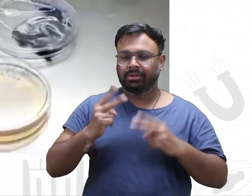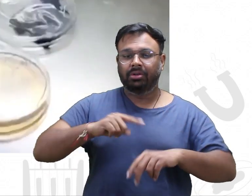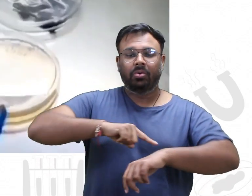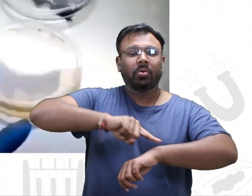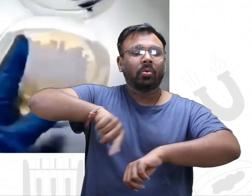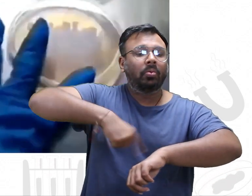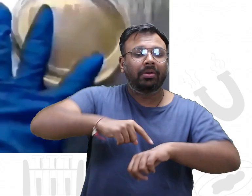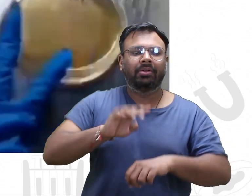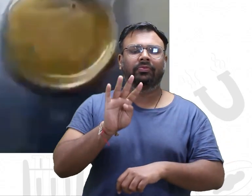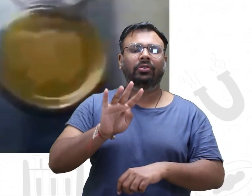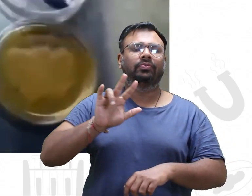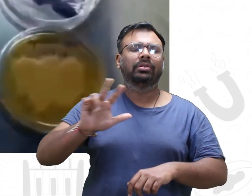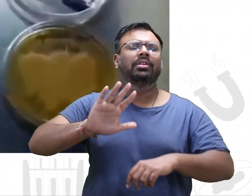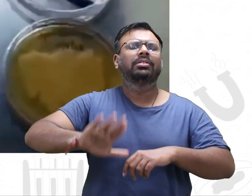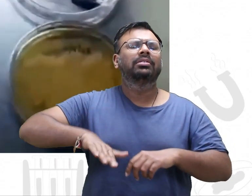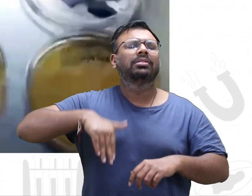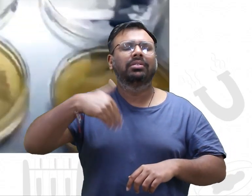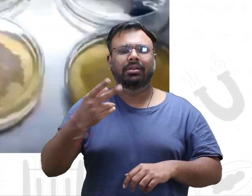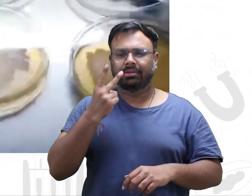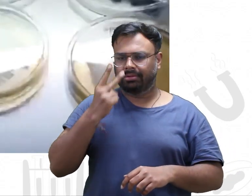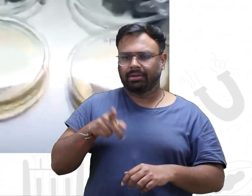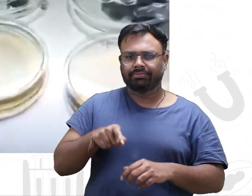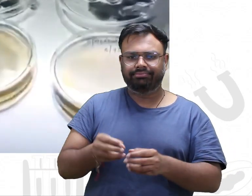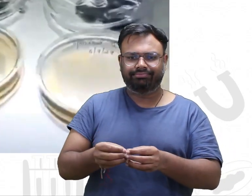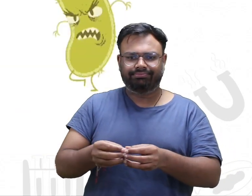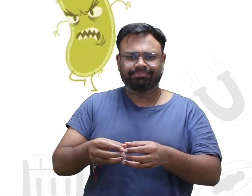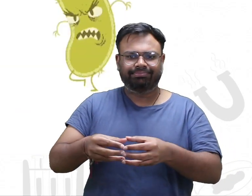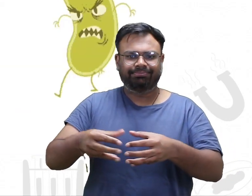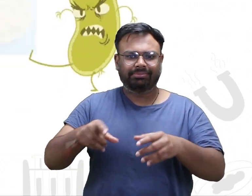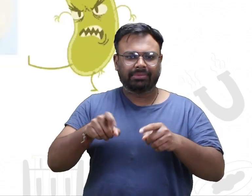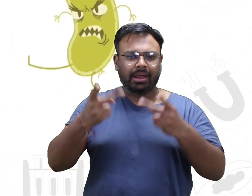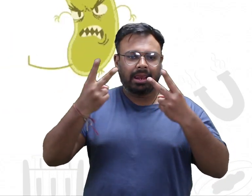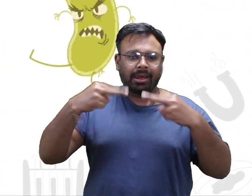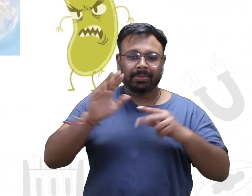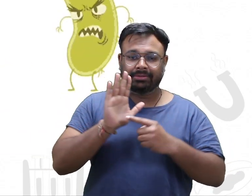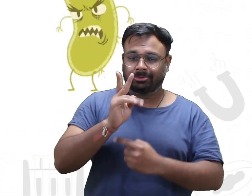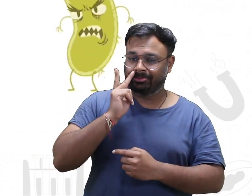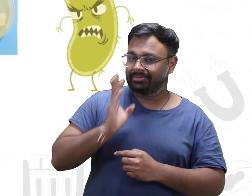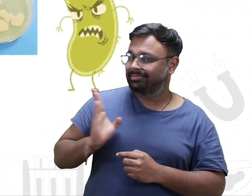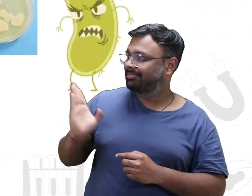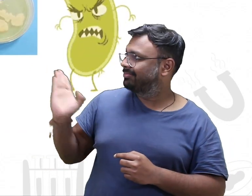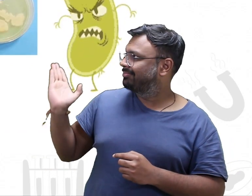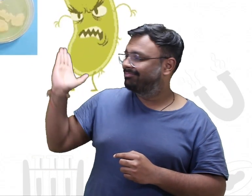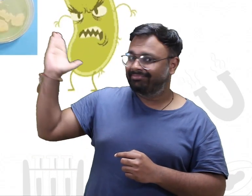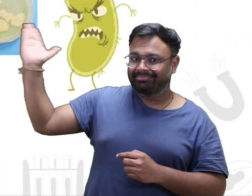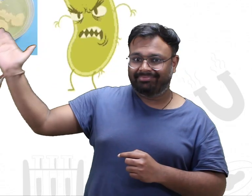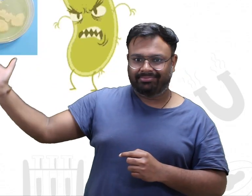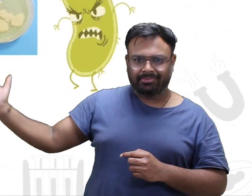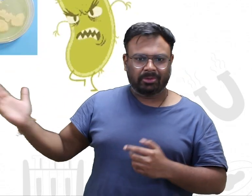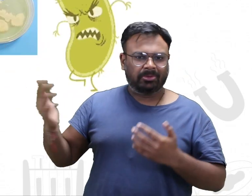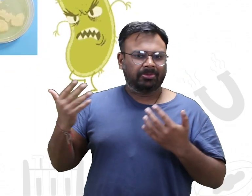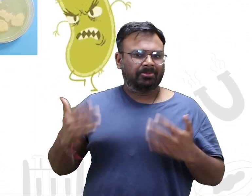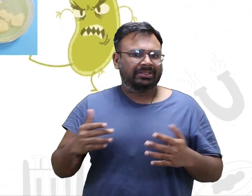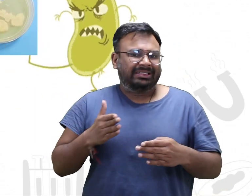the strict plates after 48 hours. This is the microbial growth after 48 hours of incubation. It is essential to